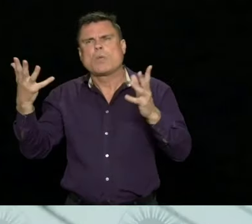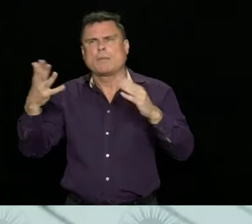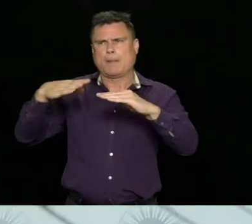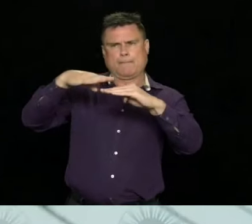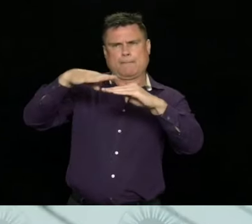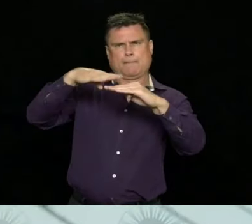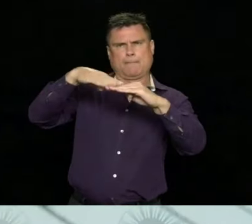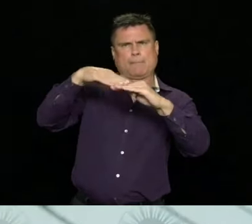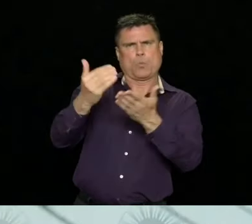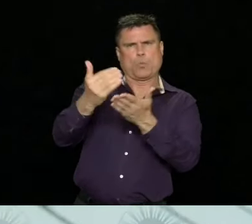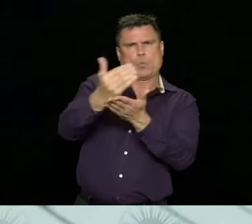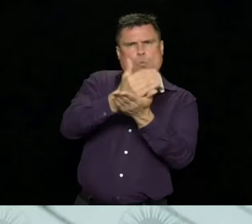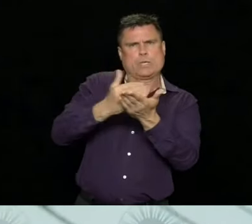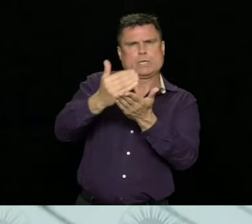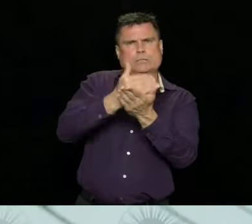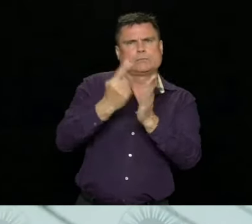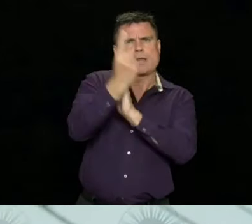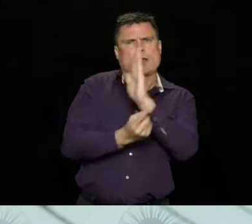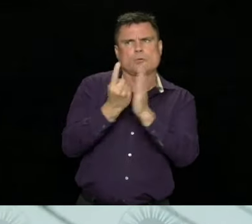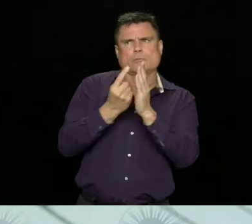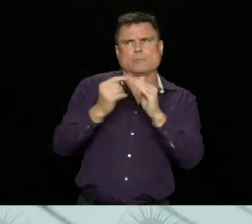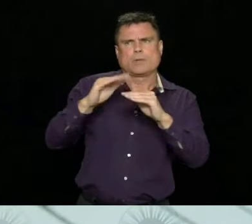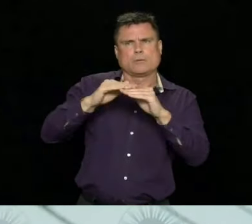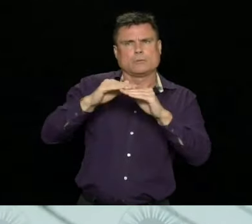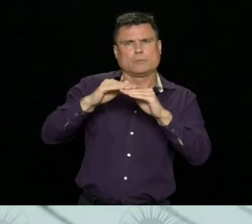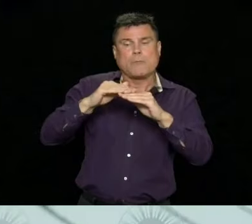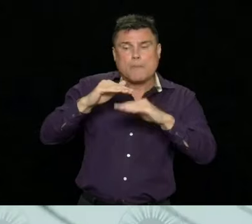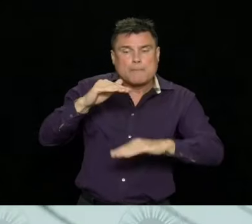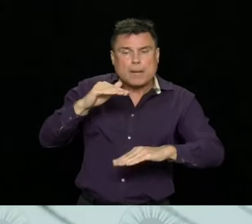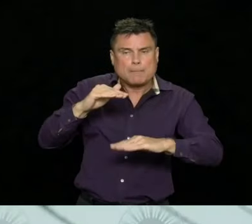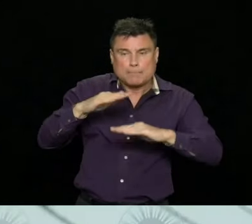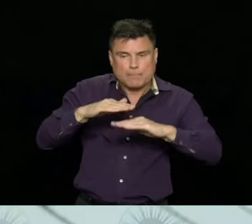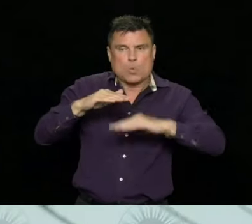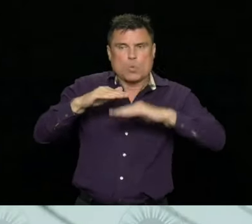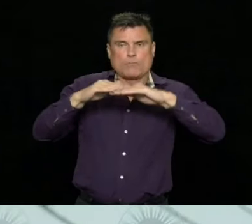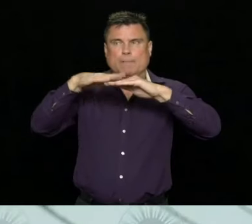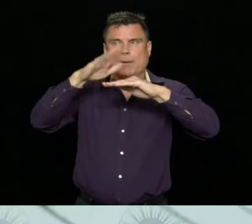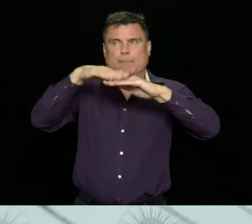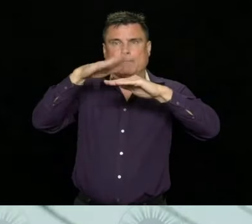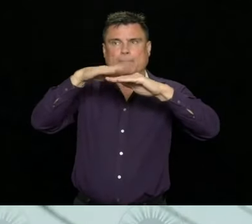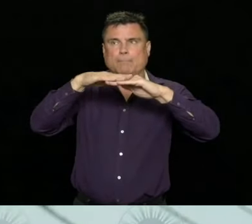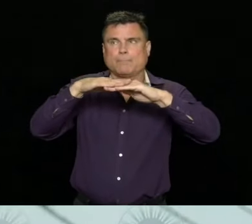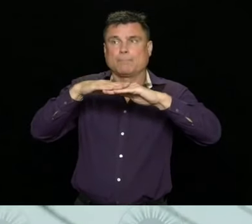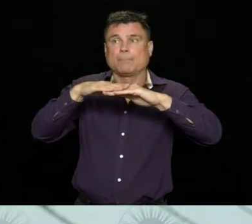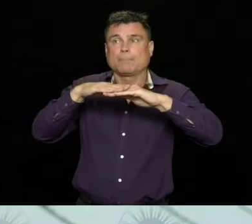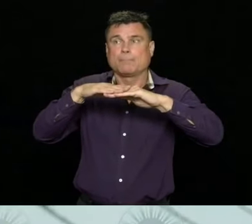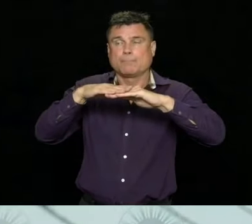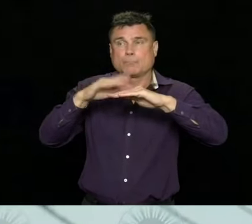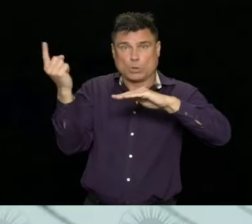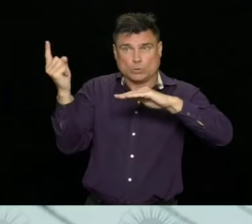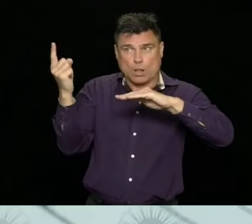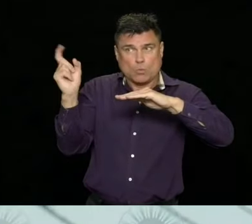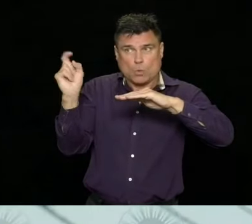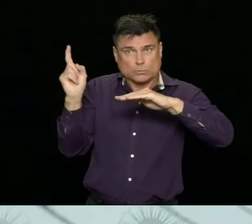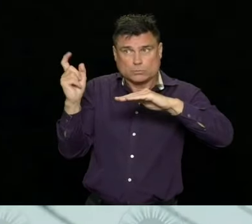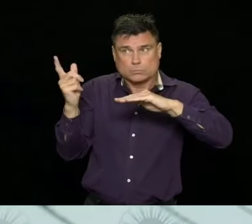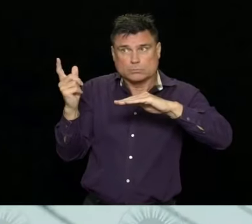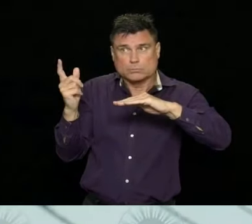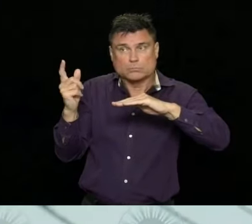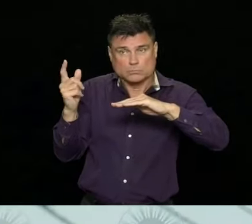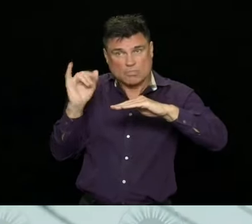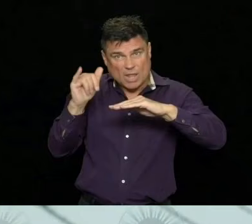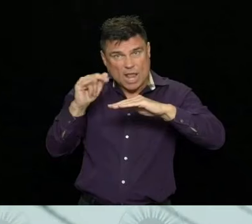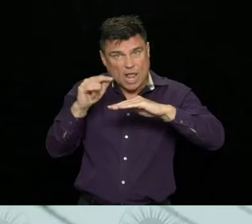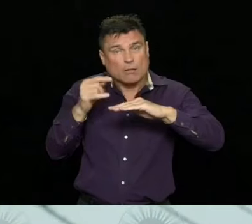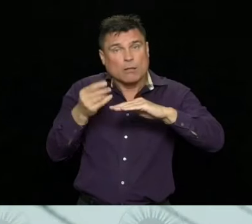1st, have you at all considered deferring that increase, or not putting it in altogether? No, the